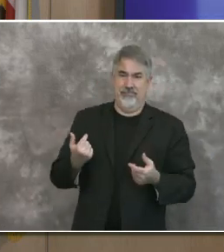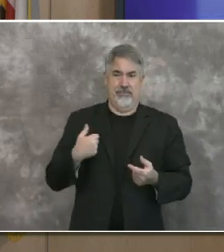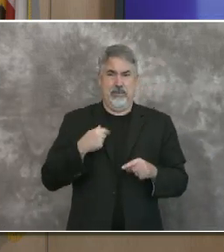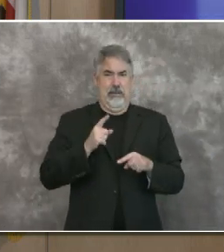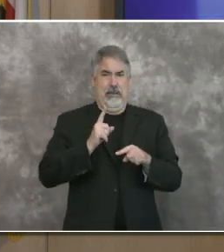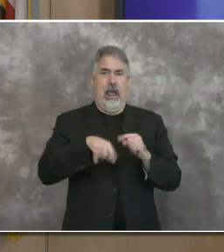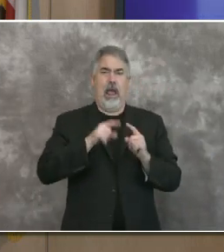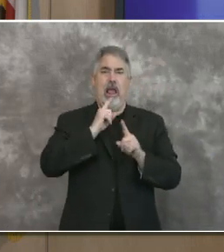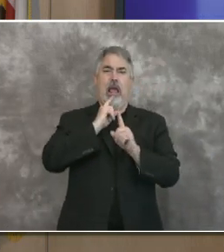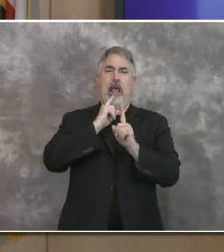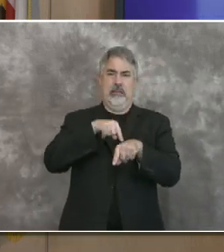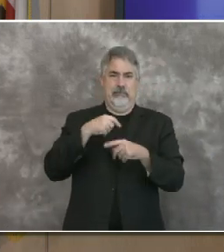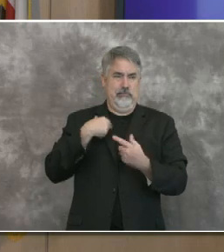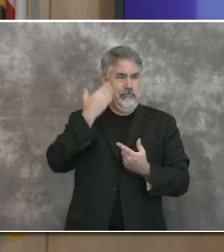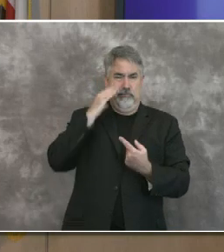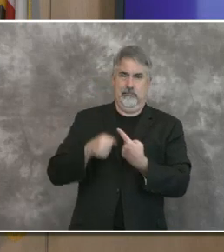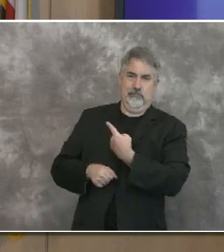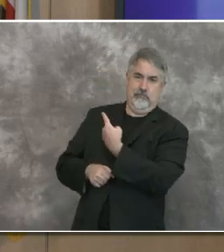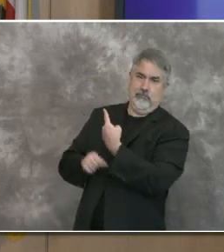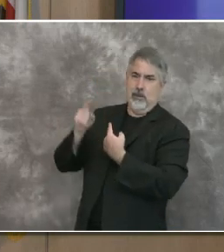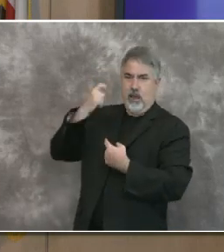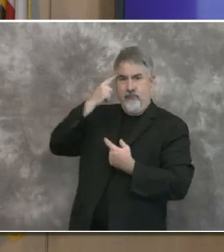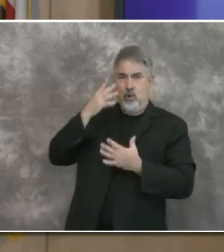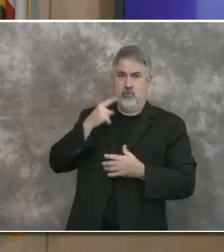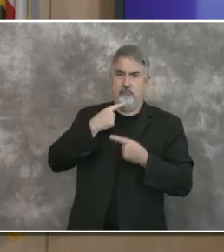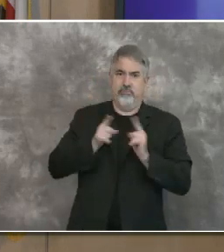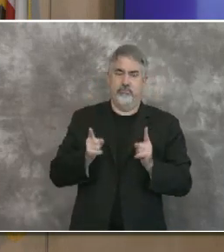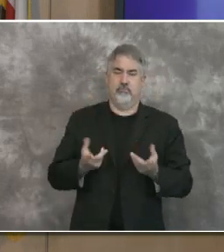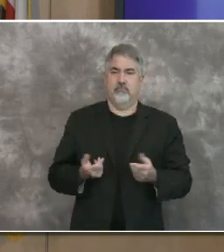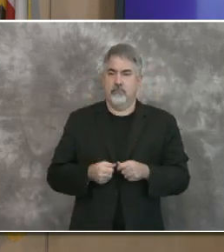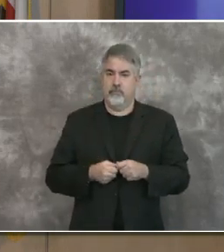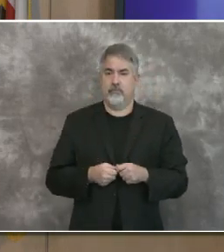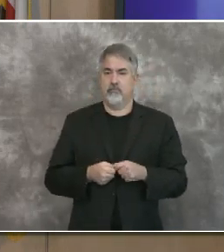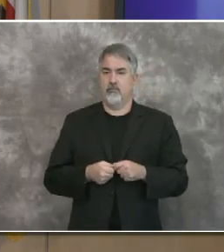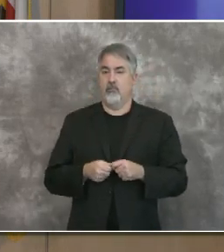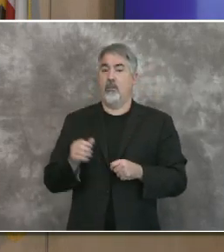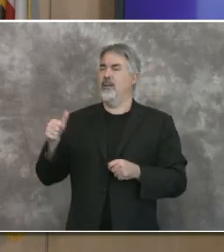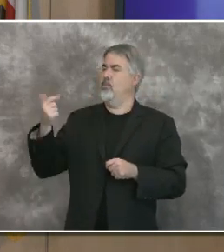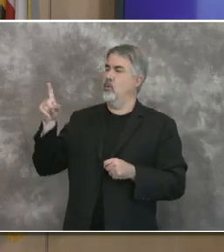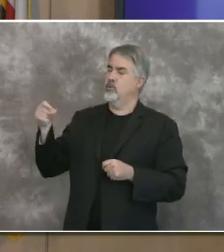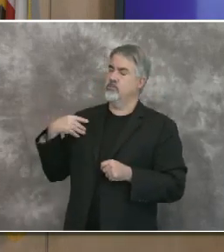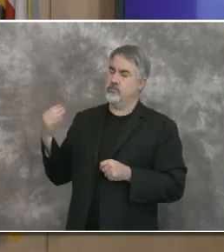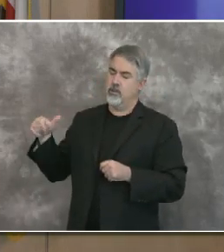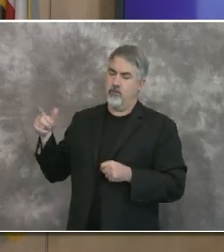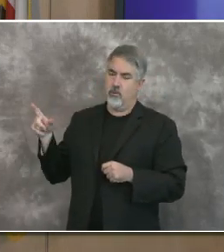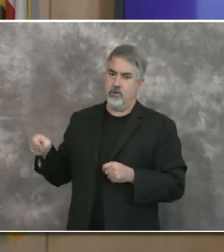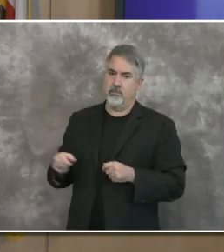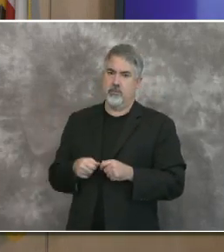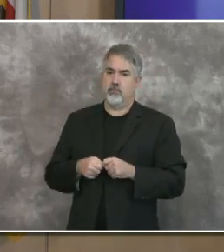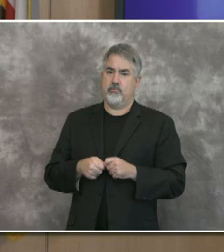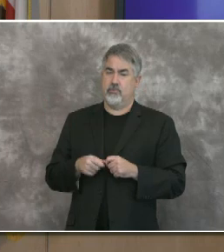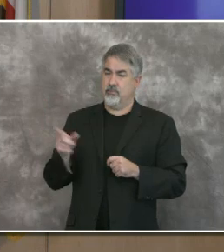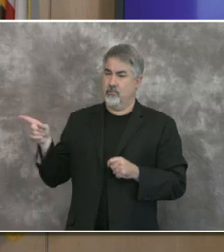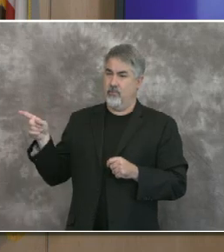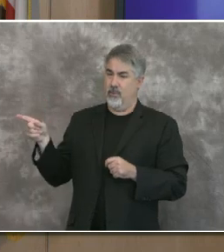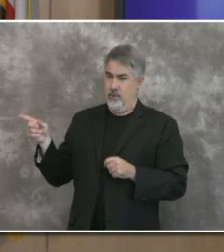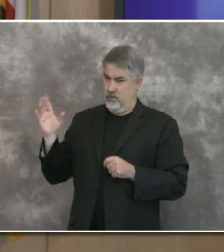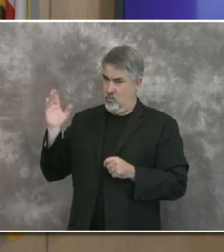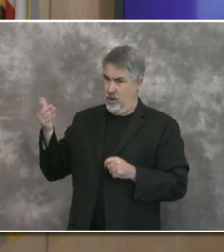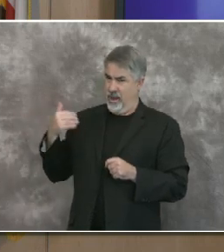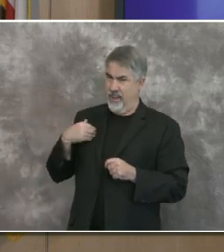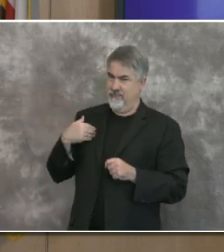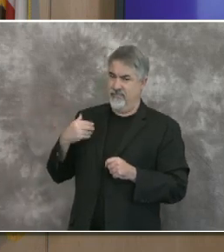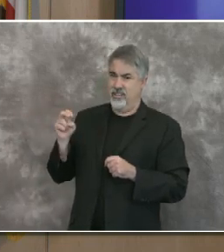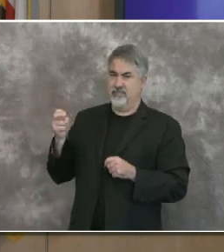but hopefully soon. And then following up on that, I know some restaurant owners are wondering, will they need to submit these safety plans to you